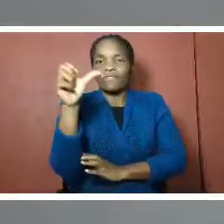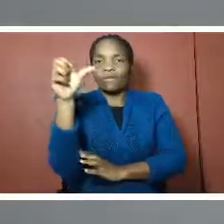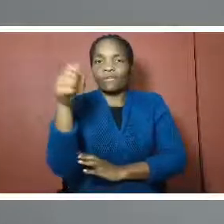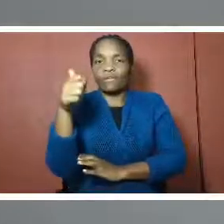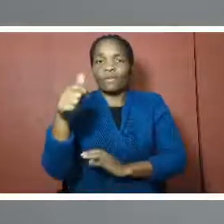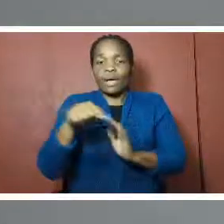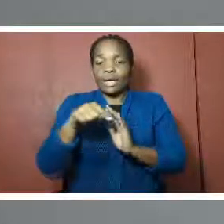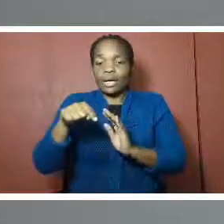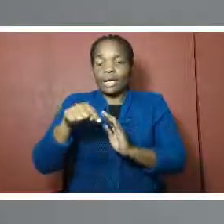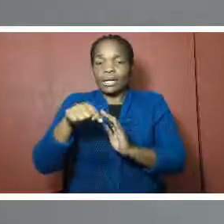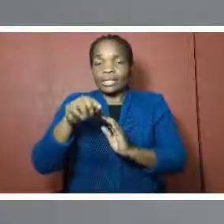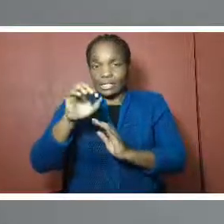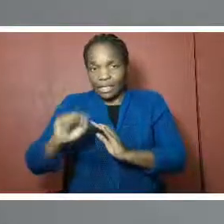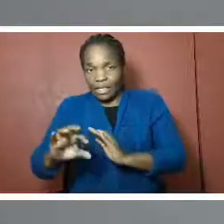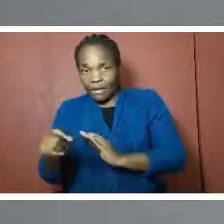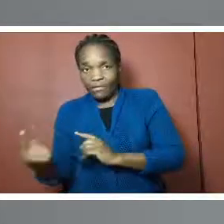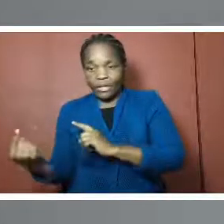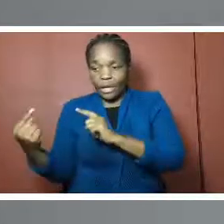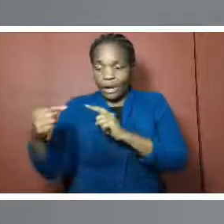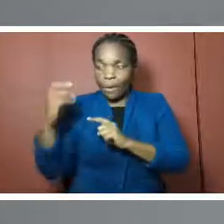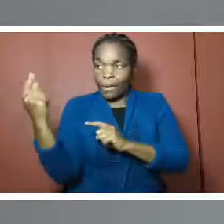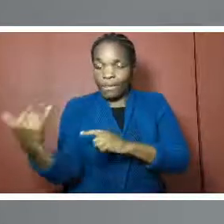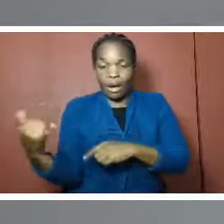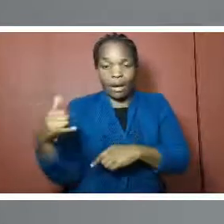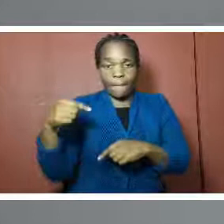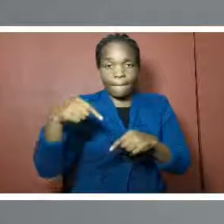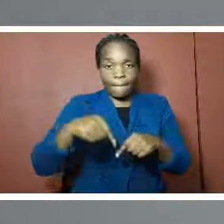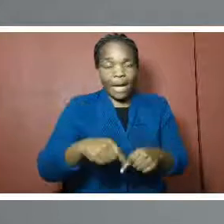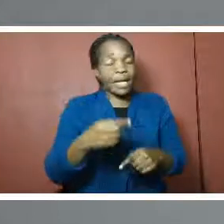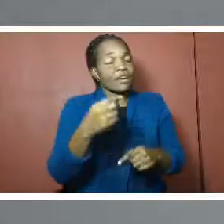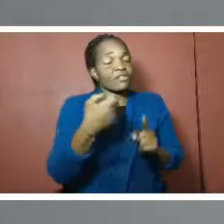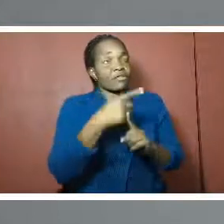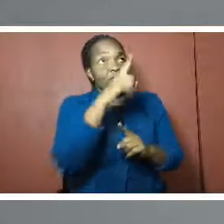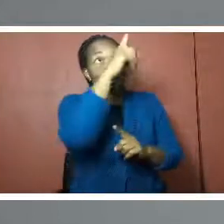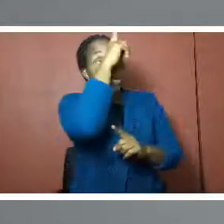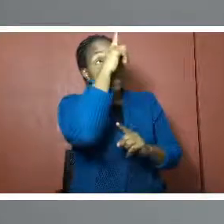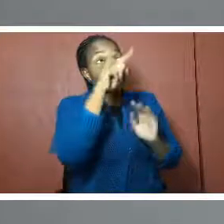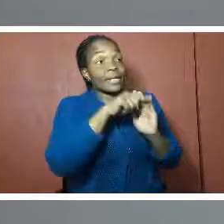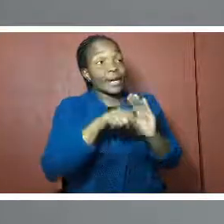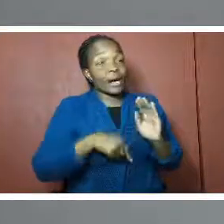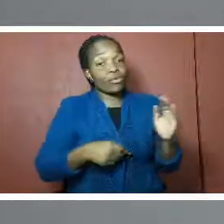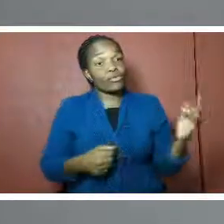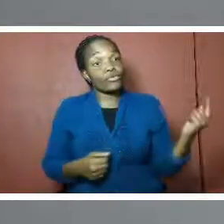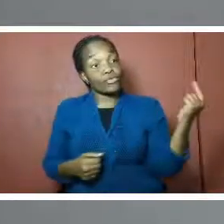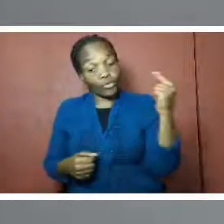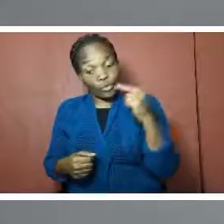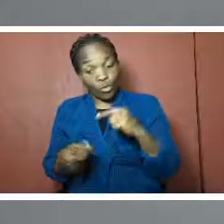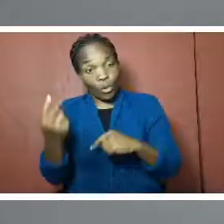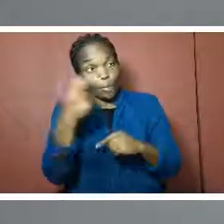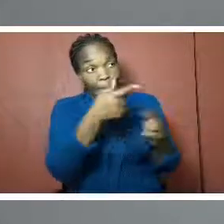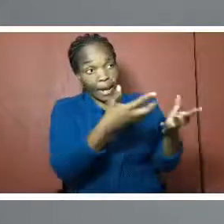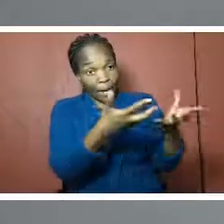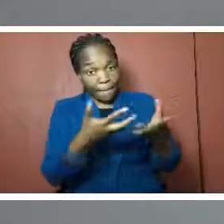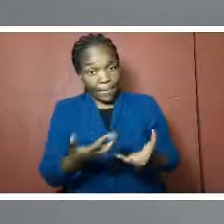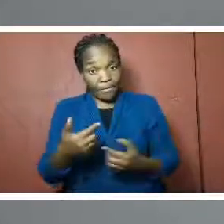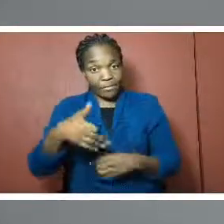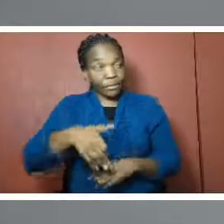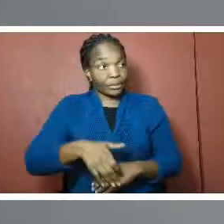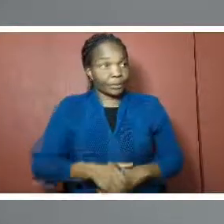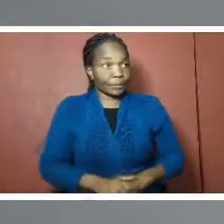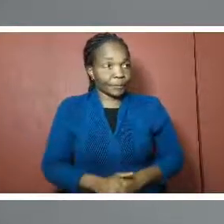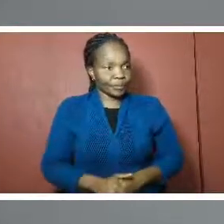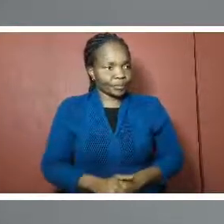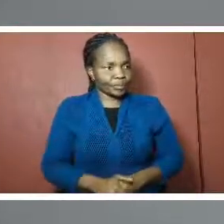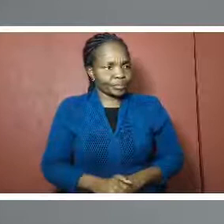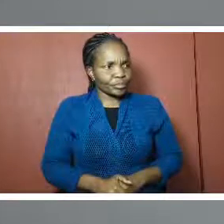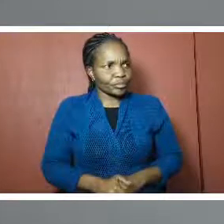South Africa, importing from Germany, and as we only could source